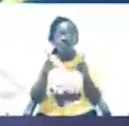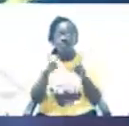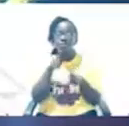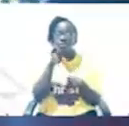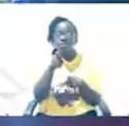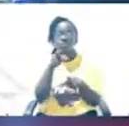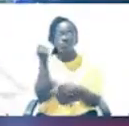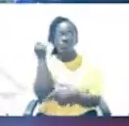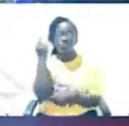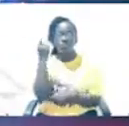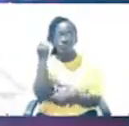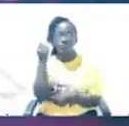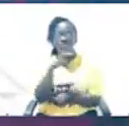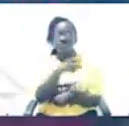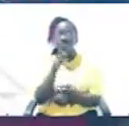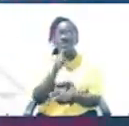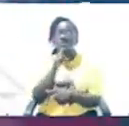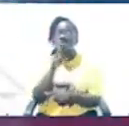about him.